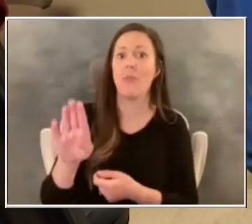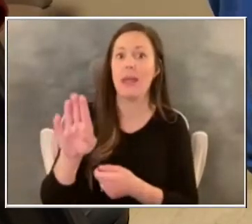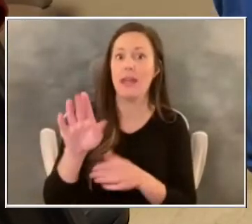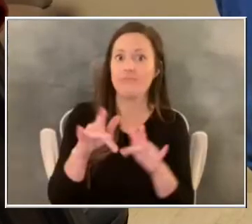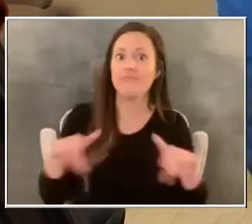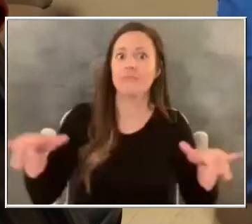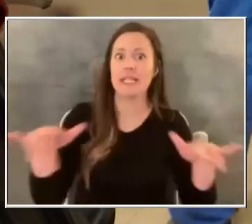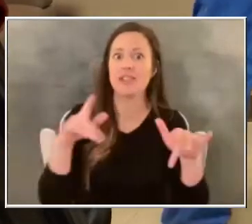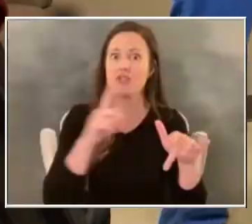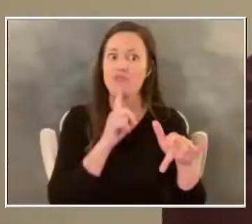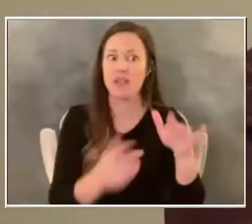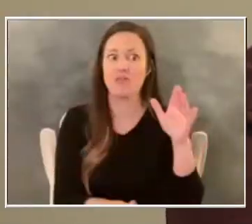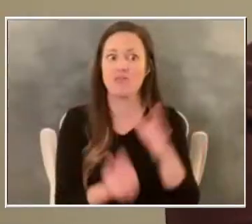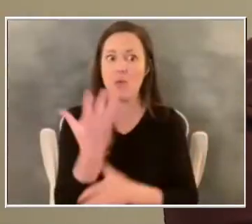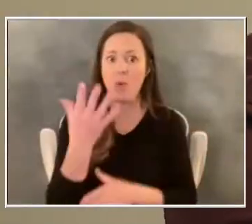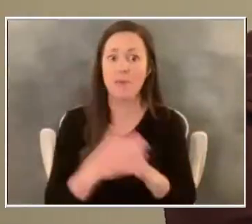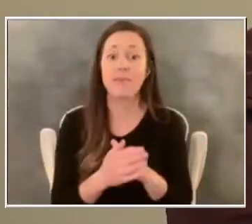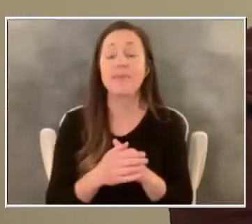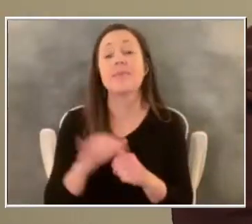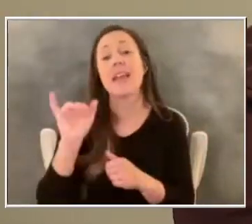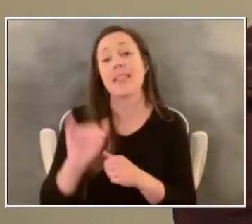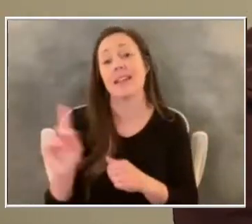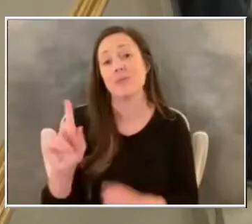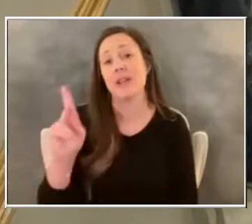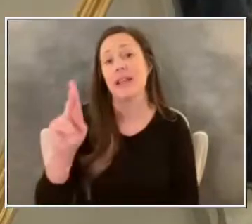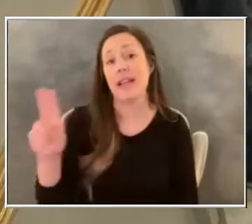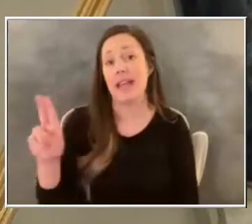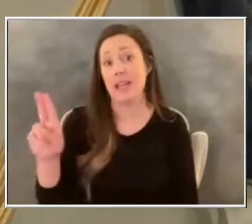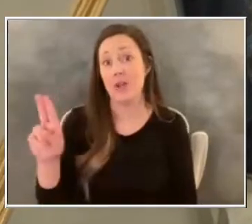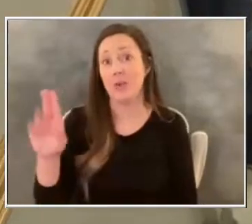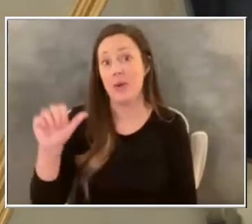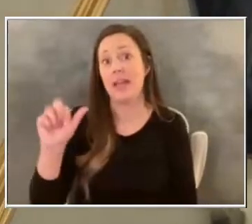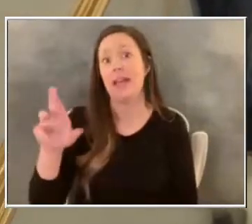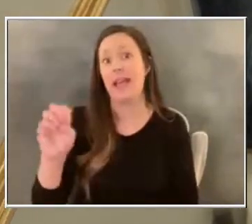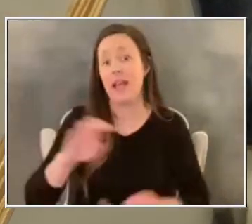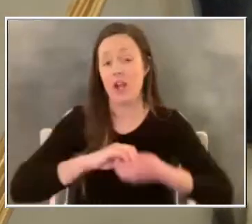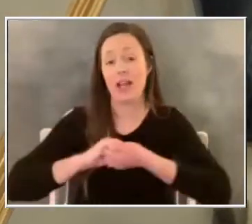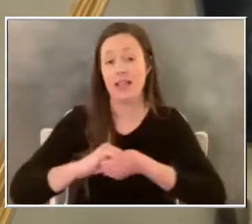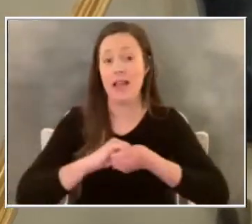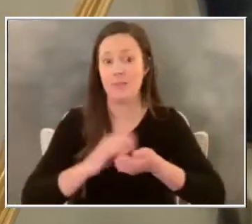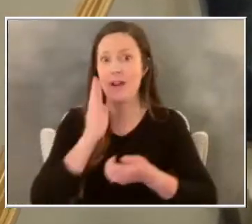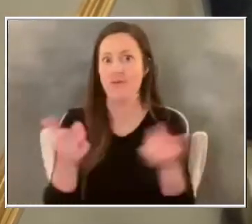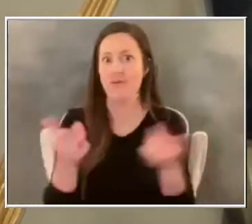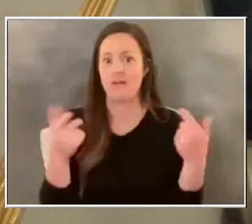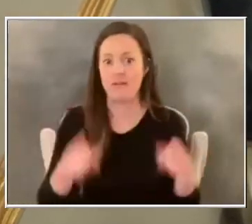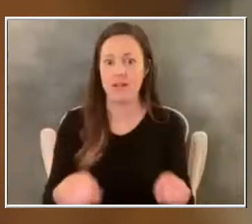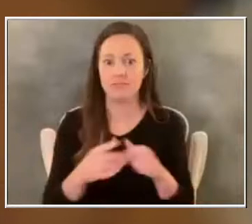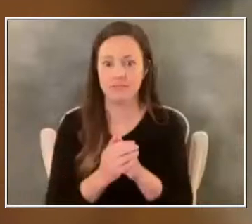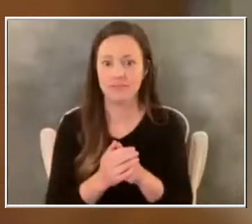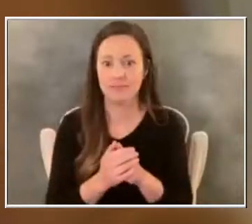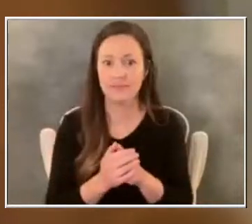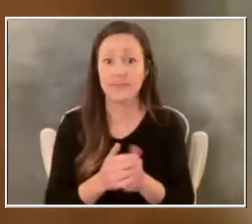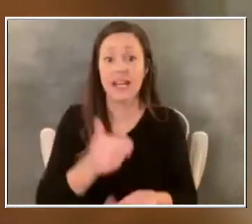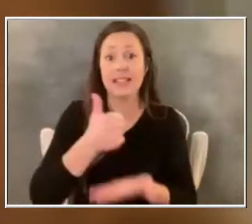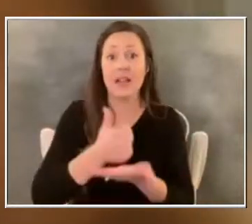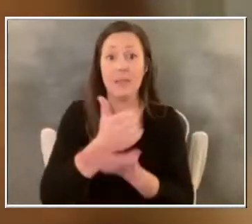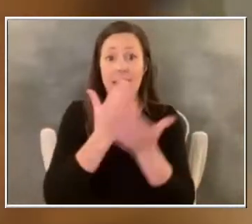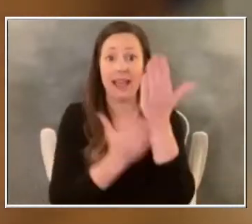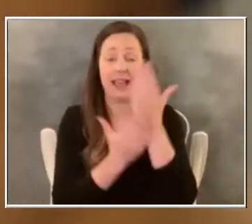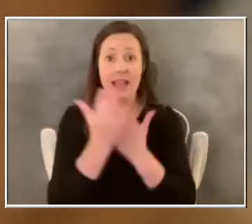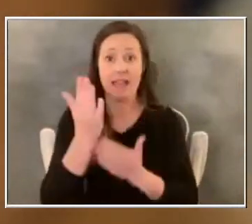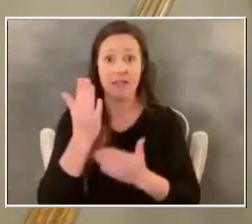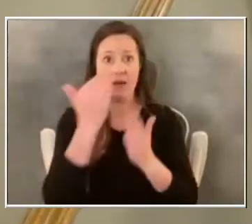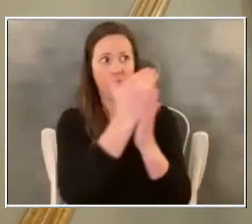where the University of Kansas Care Collaborative comes in. Robert's going to deliver this baby now. It's bringing hands-on lessons to community